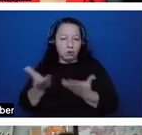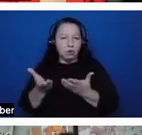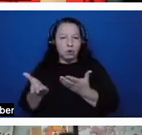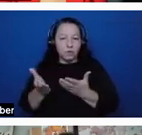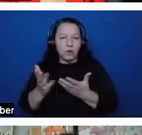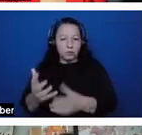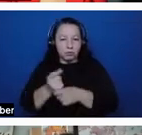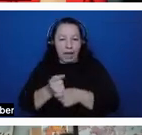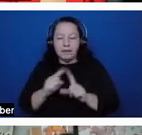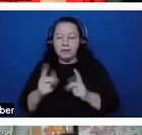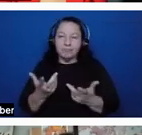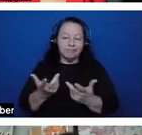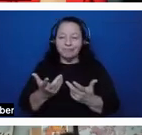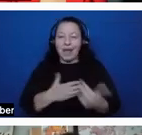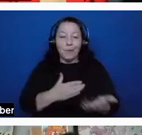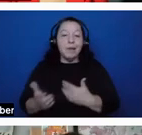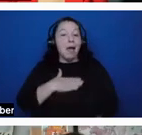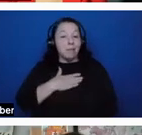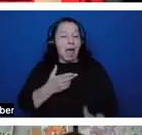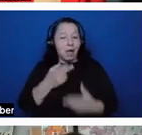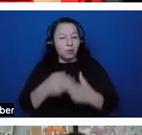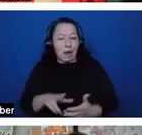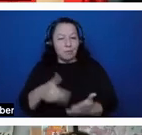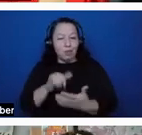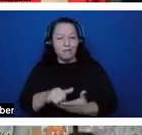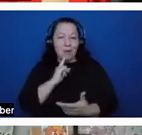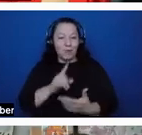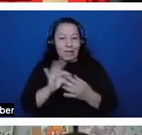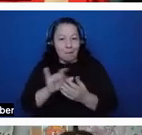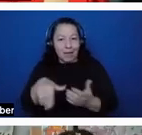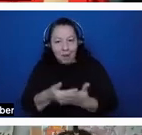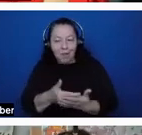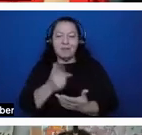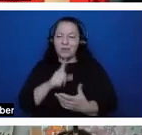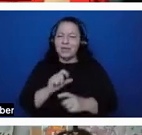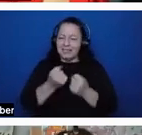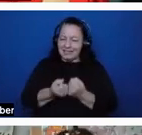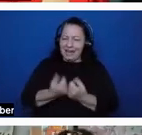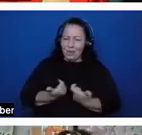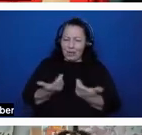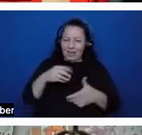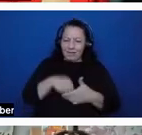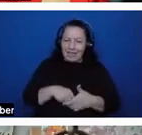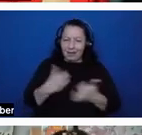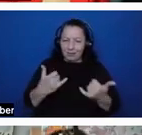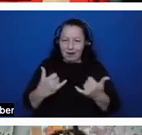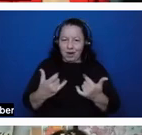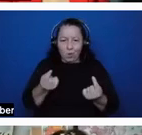it is the society that we're living in right now, and like what can we do, what kind of control and power do we